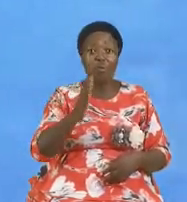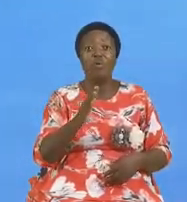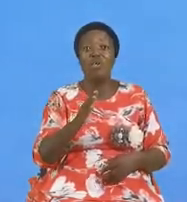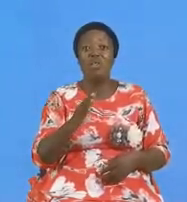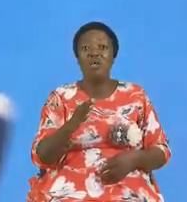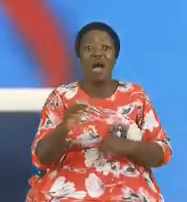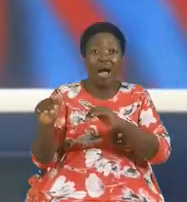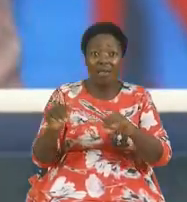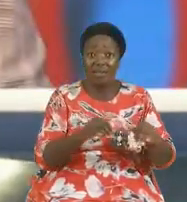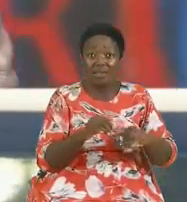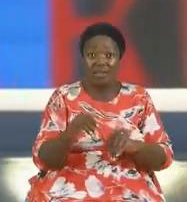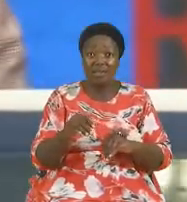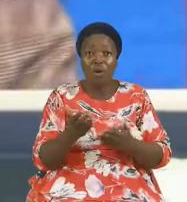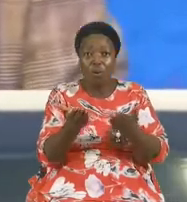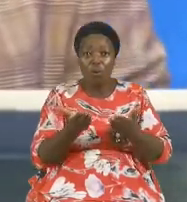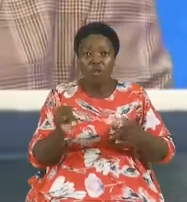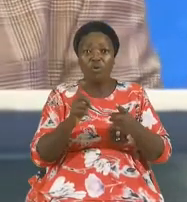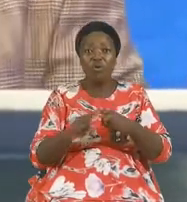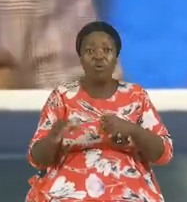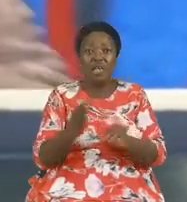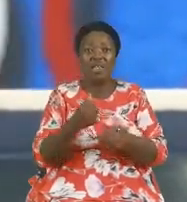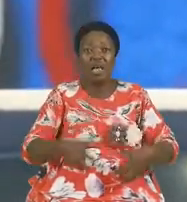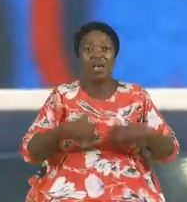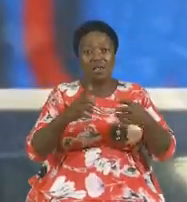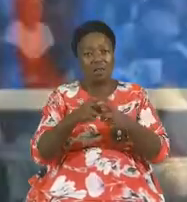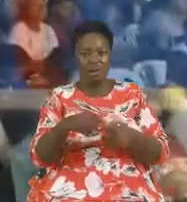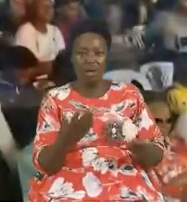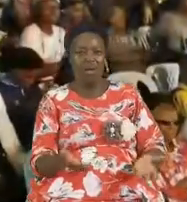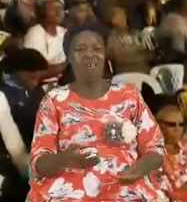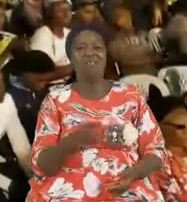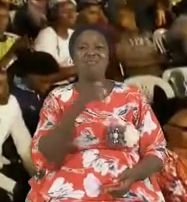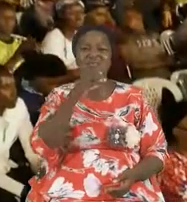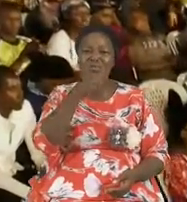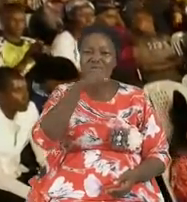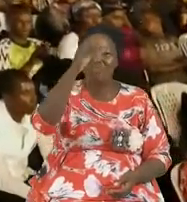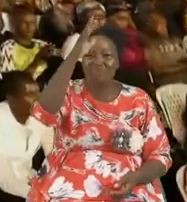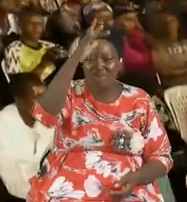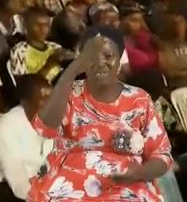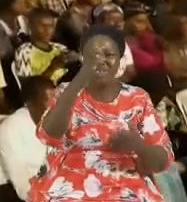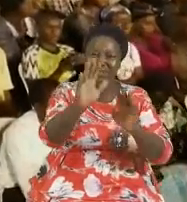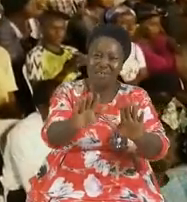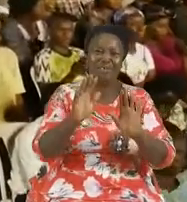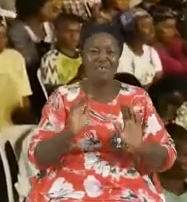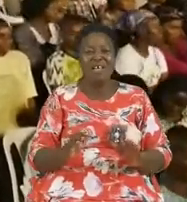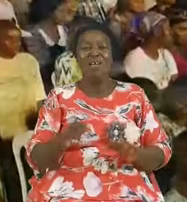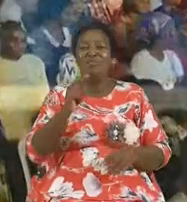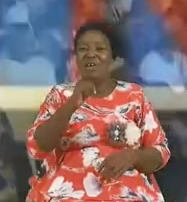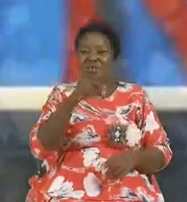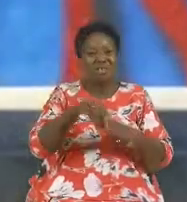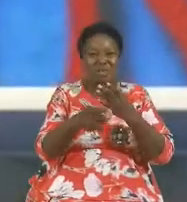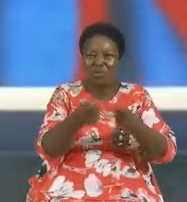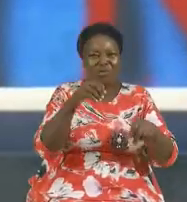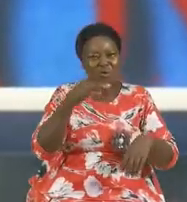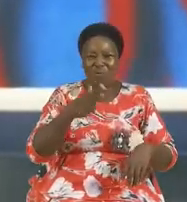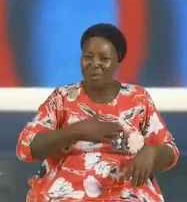anything and the old man will react, wanting to get angry, then you say, old man, you